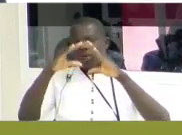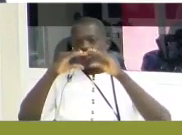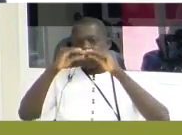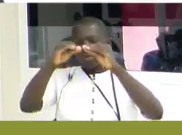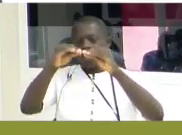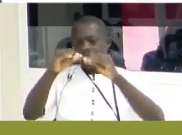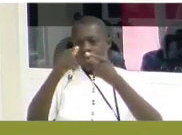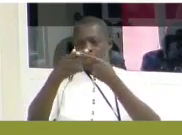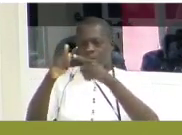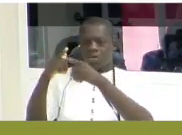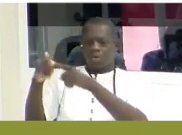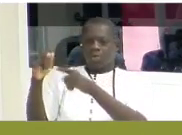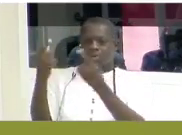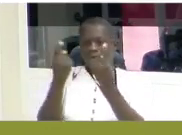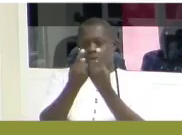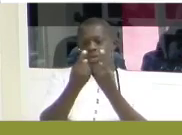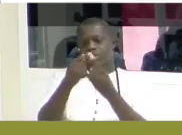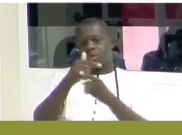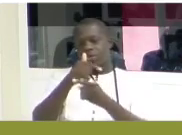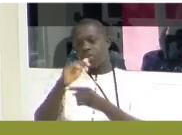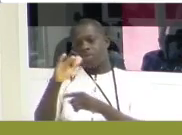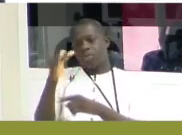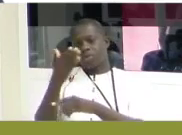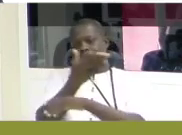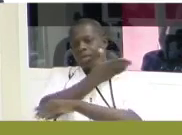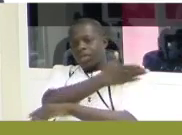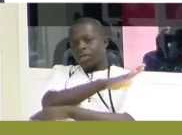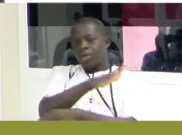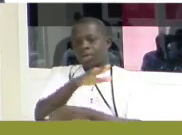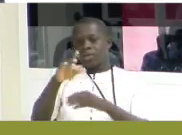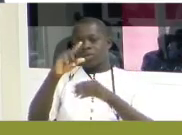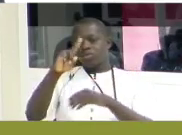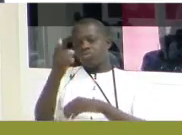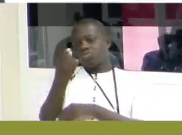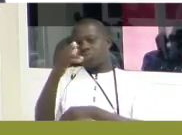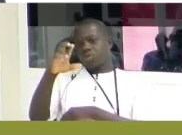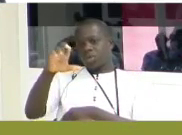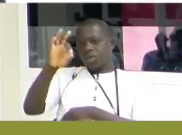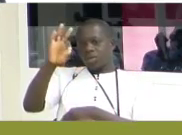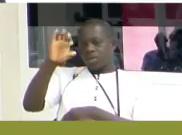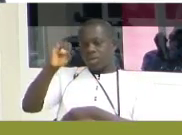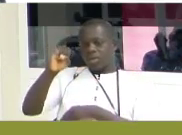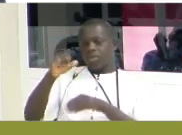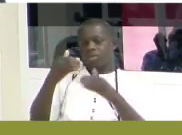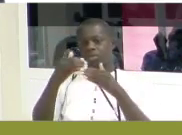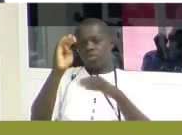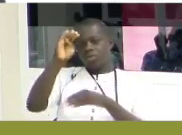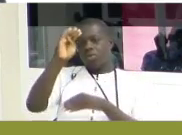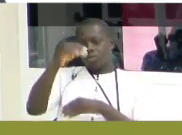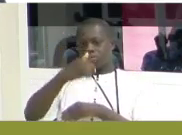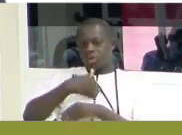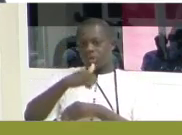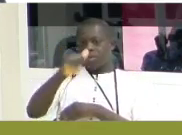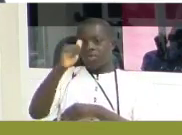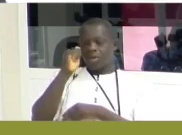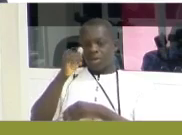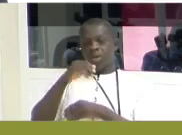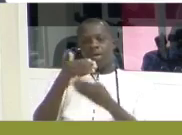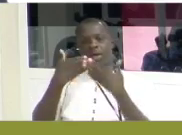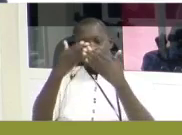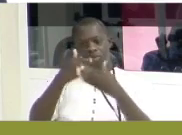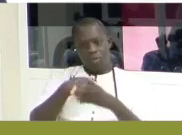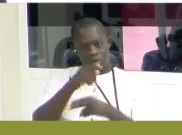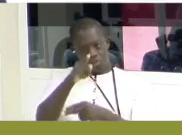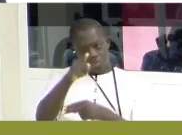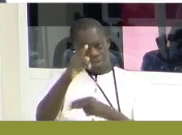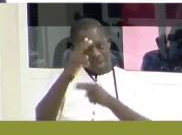that, as I was leaving for GRTS, she called me back and told me to be careful. I then asked,